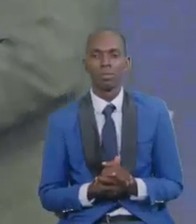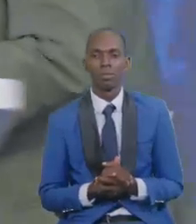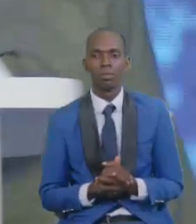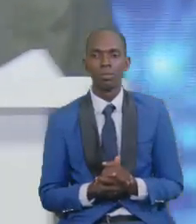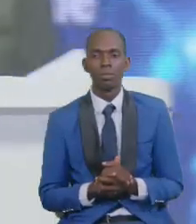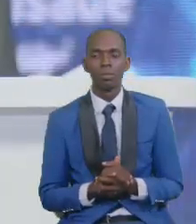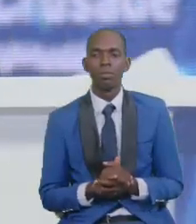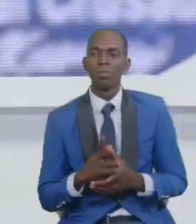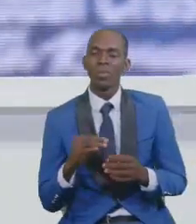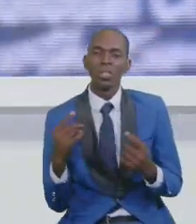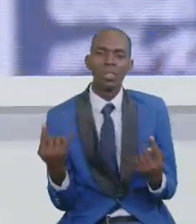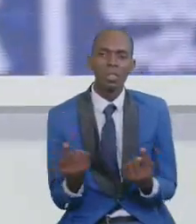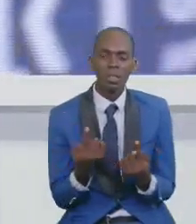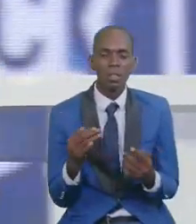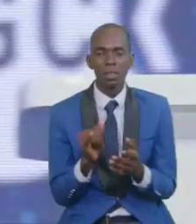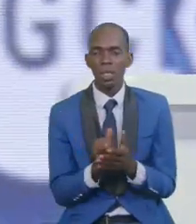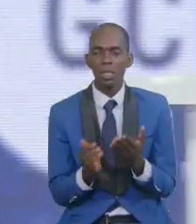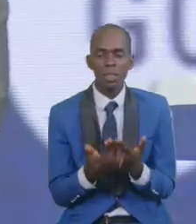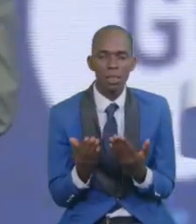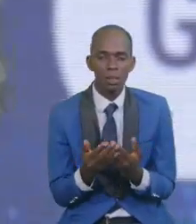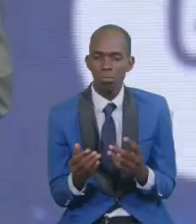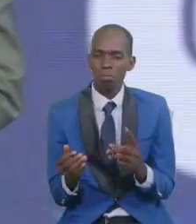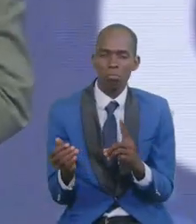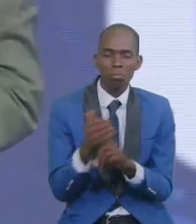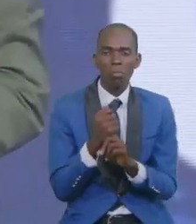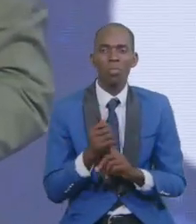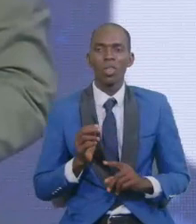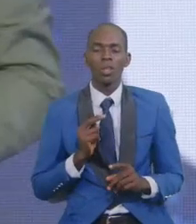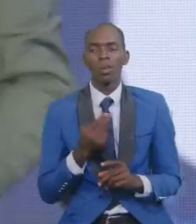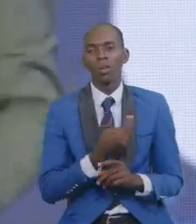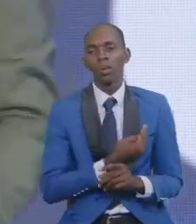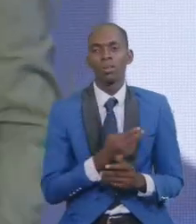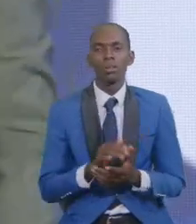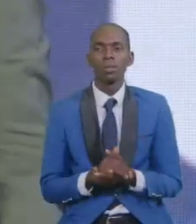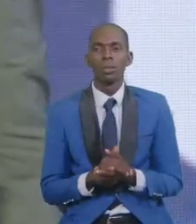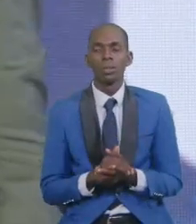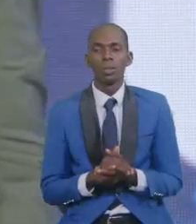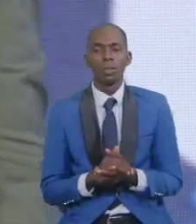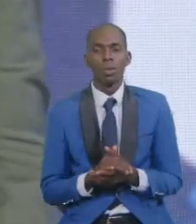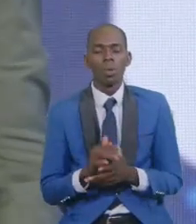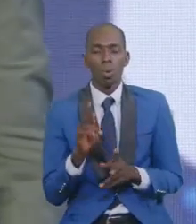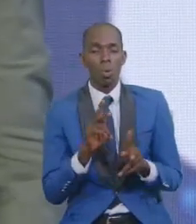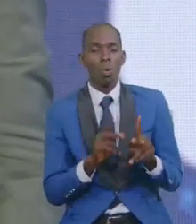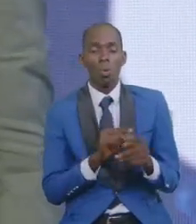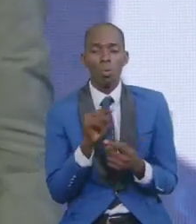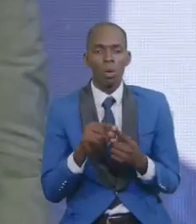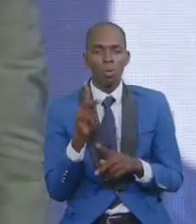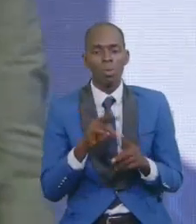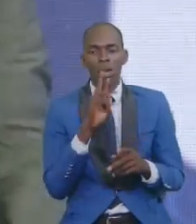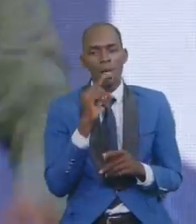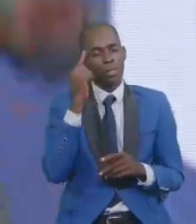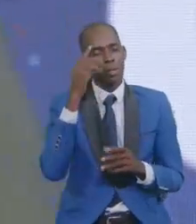The sin that easily beset us. Oh, people are thinking of that sin,